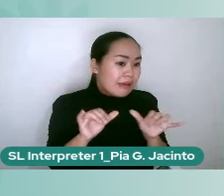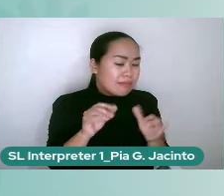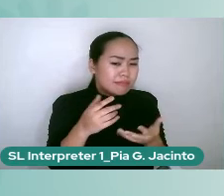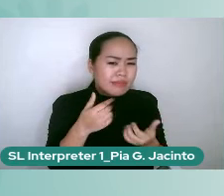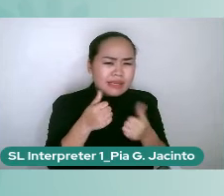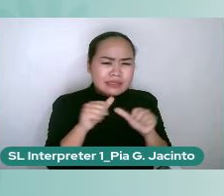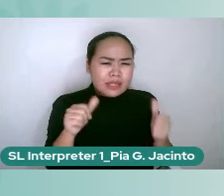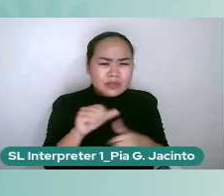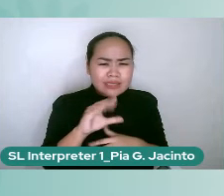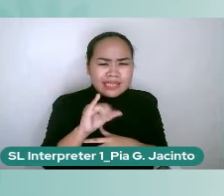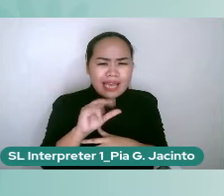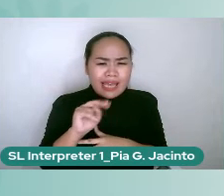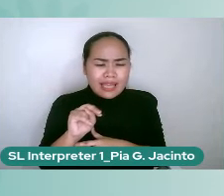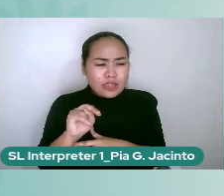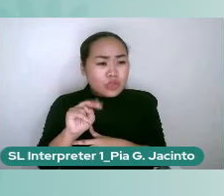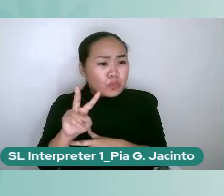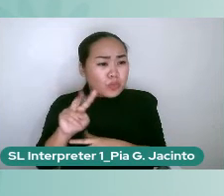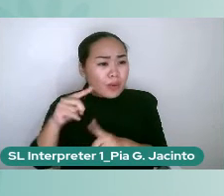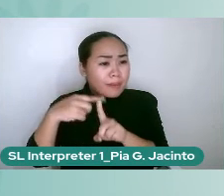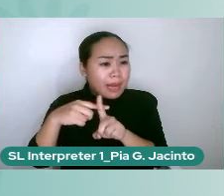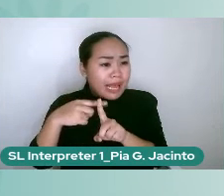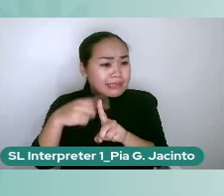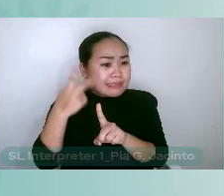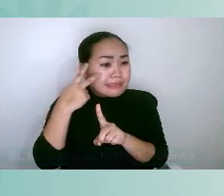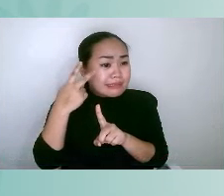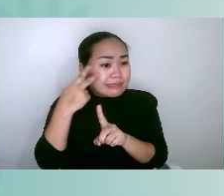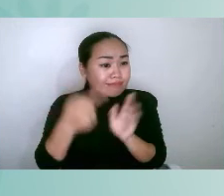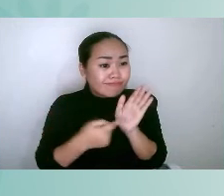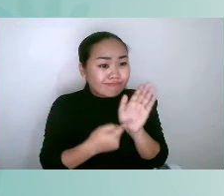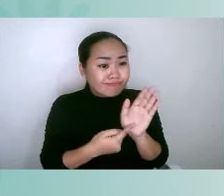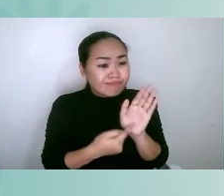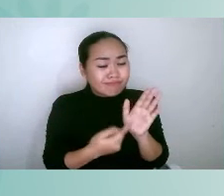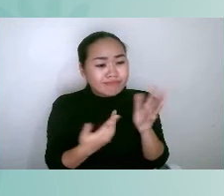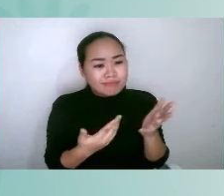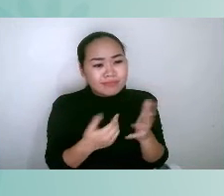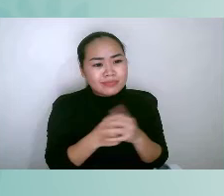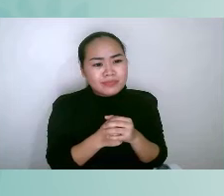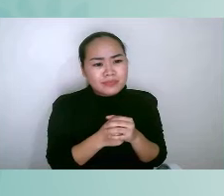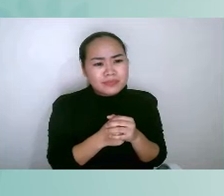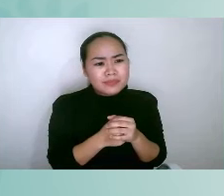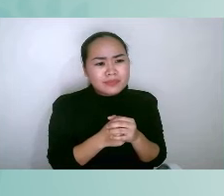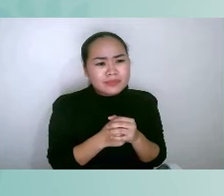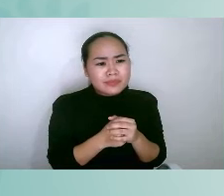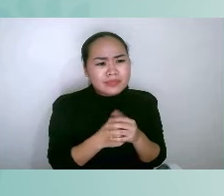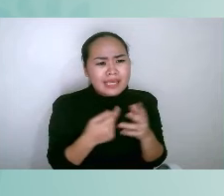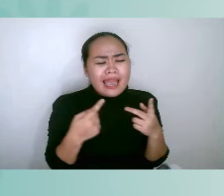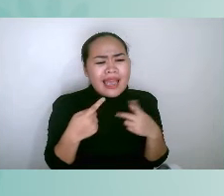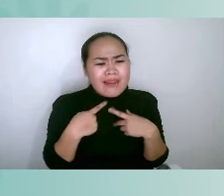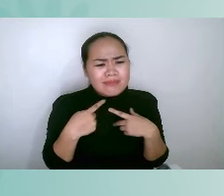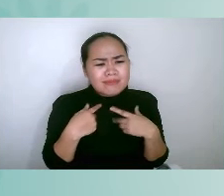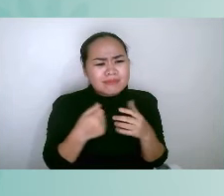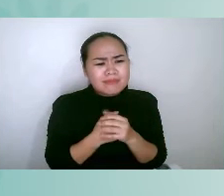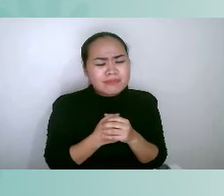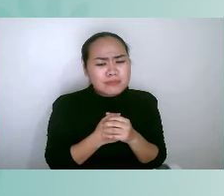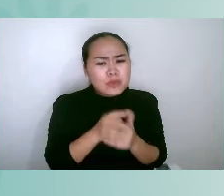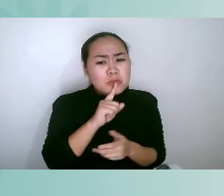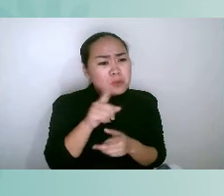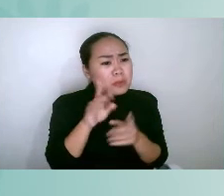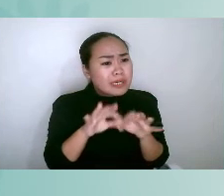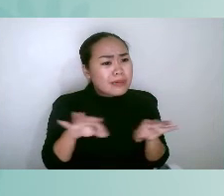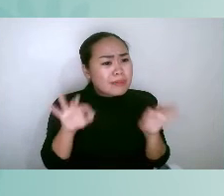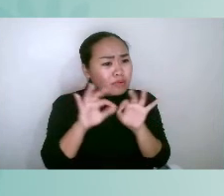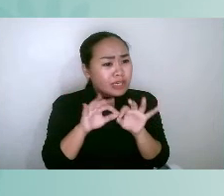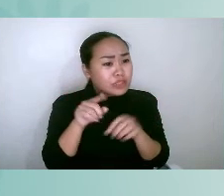CIN2+ has been demonstrated, and the discordance largely melts away. So it's really important when you're thinking